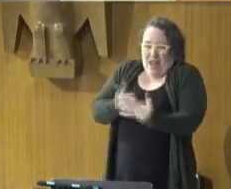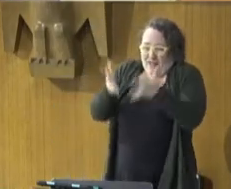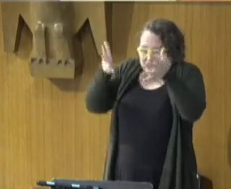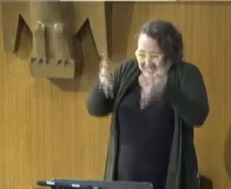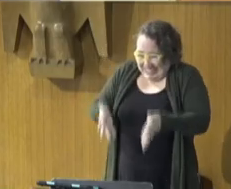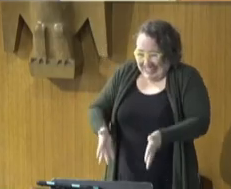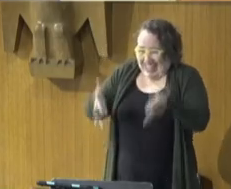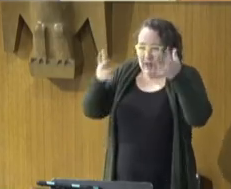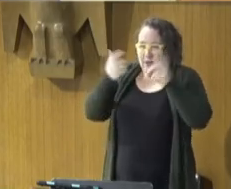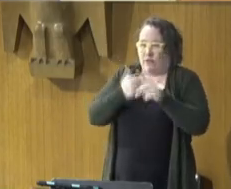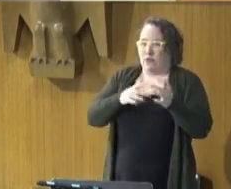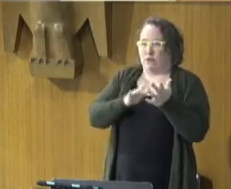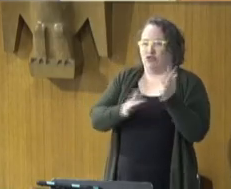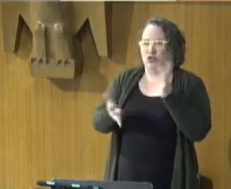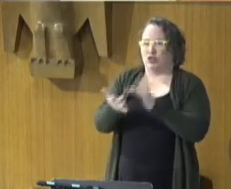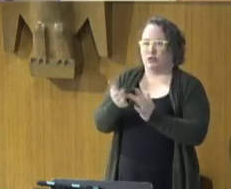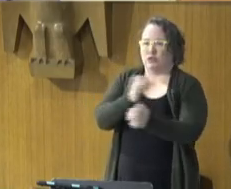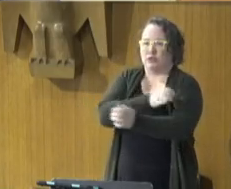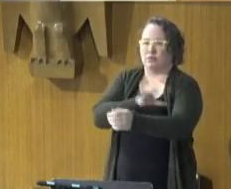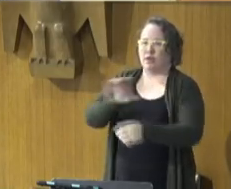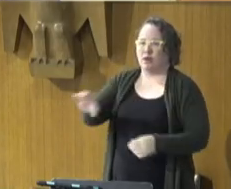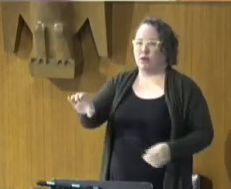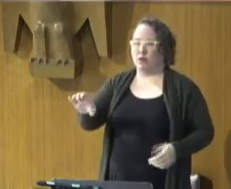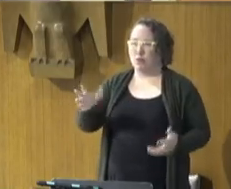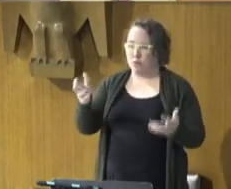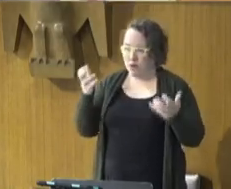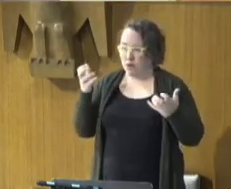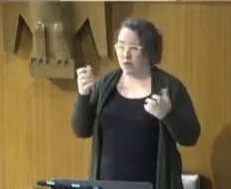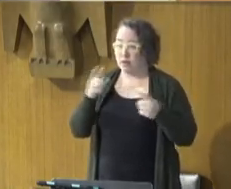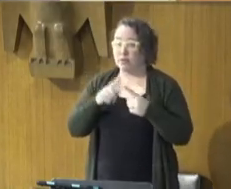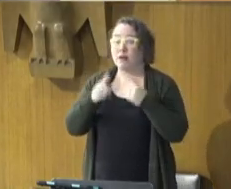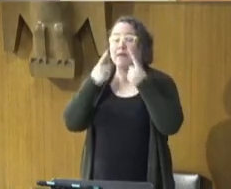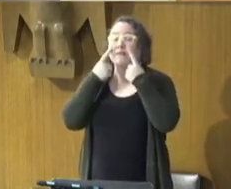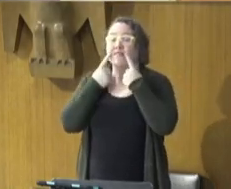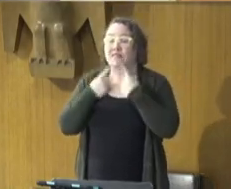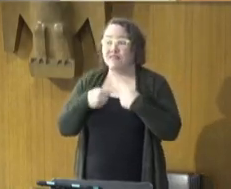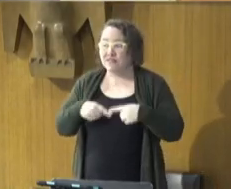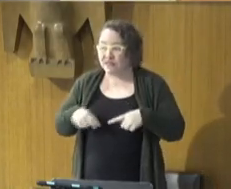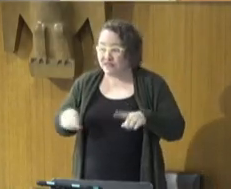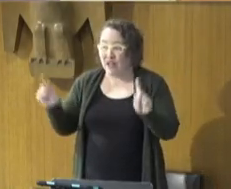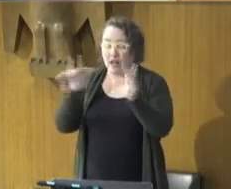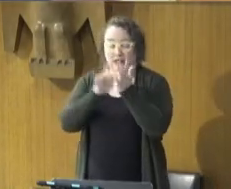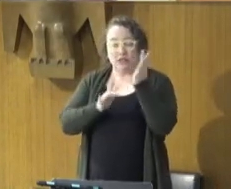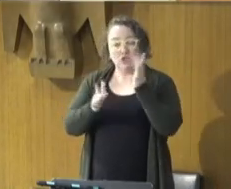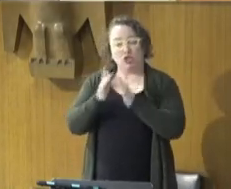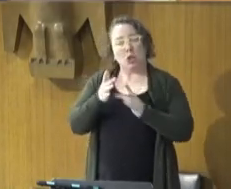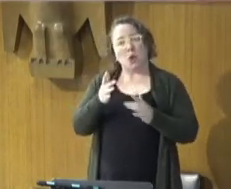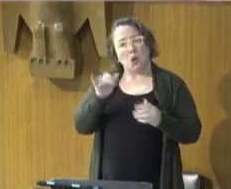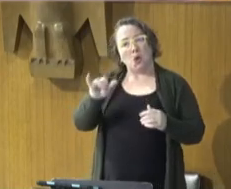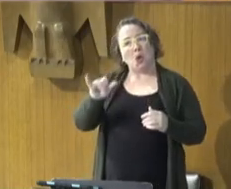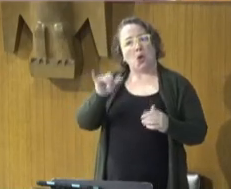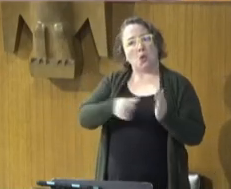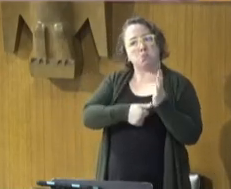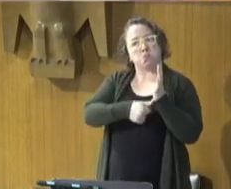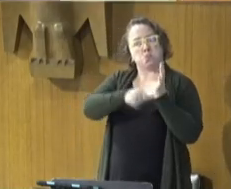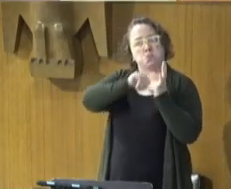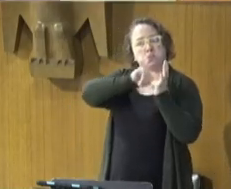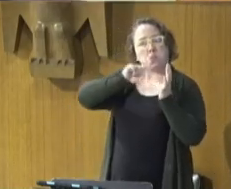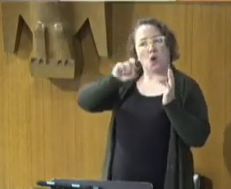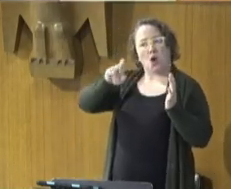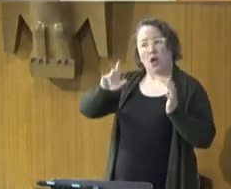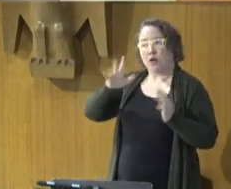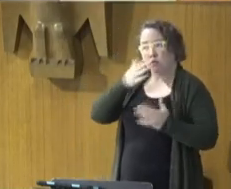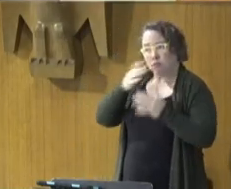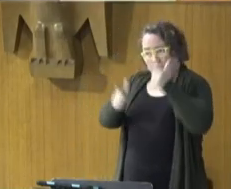power Jesus might have. Finally, Jesus is impressed with this response and commends her for her great faith.